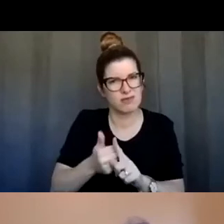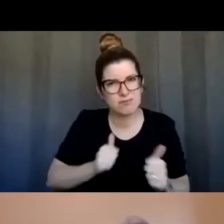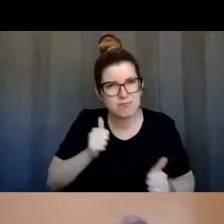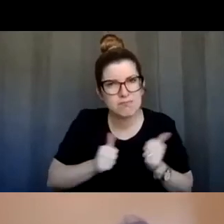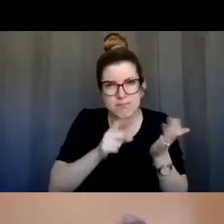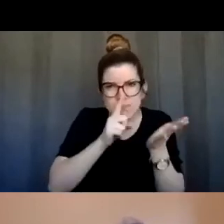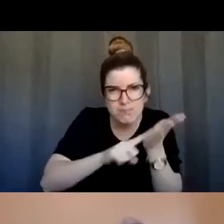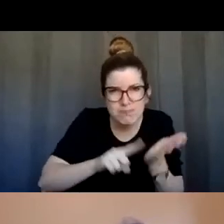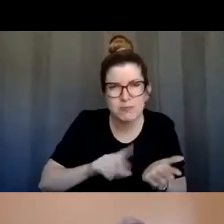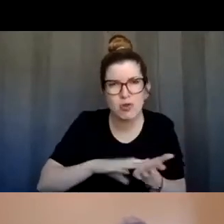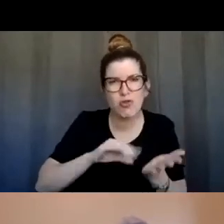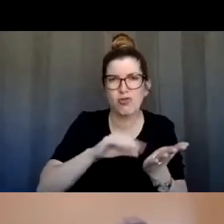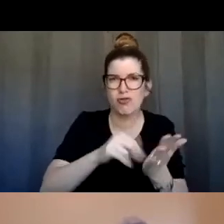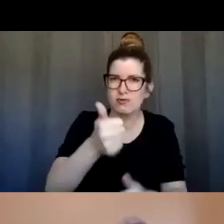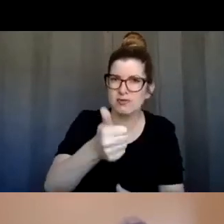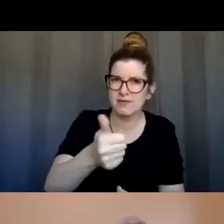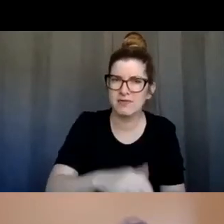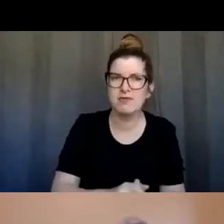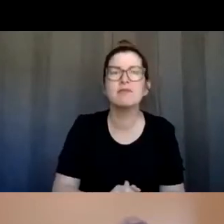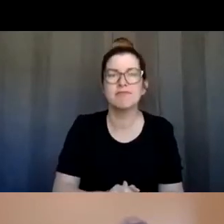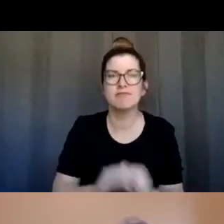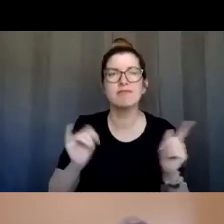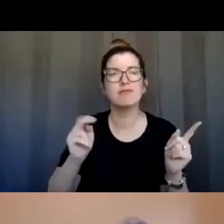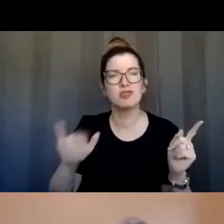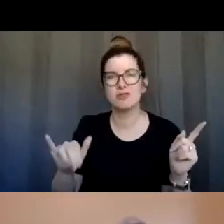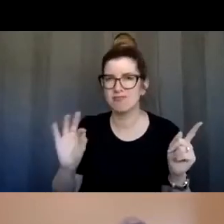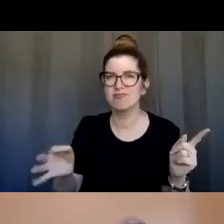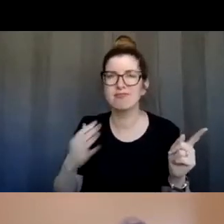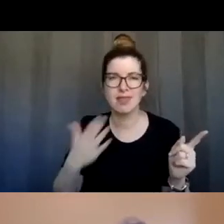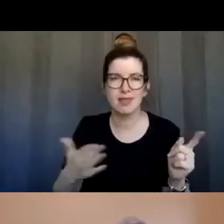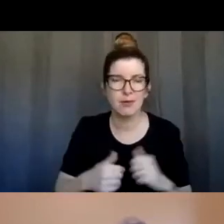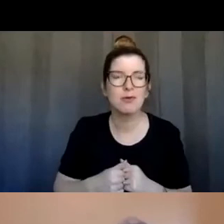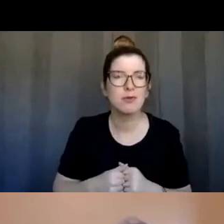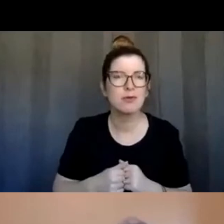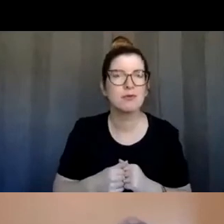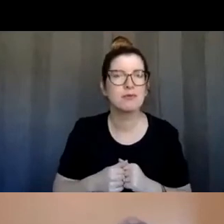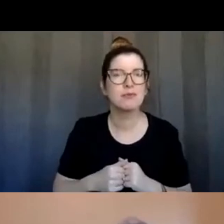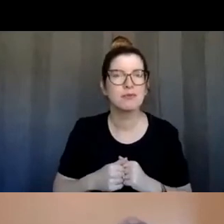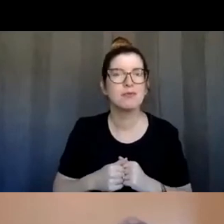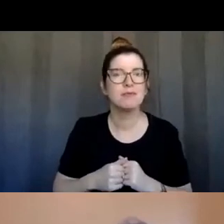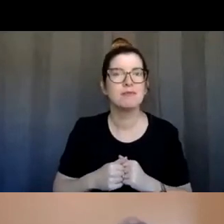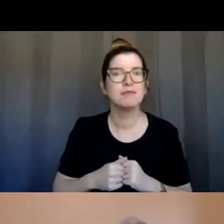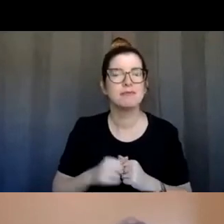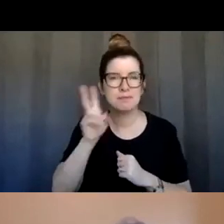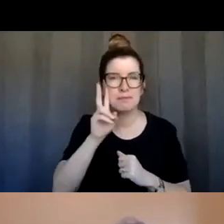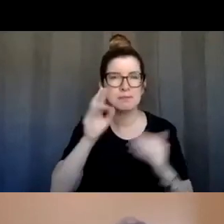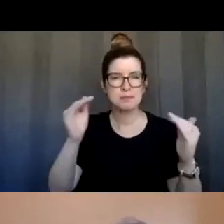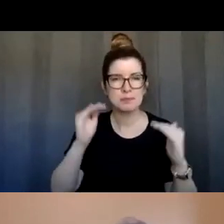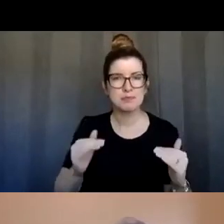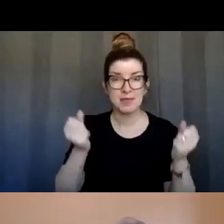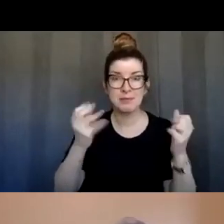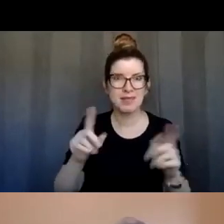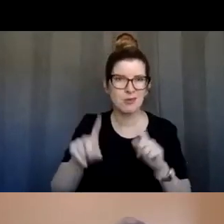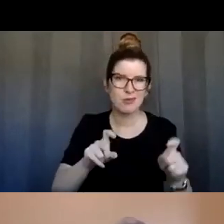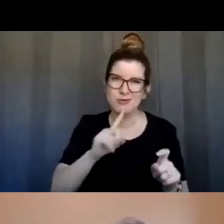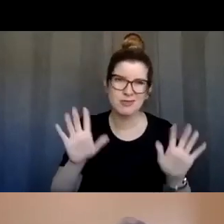Mm-hmm. Absolutely, thank you. Mm-hmm. Let's see. A lot of these questions are